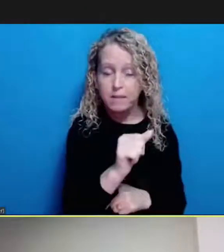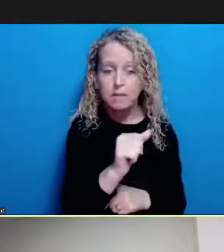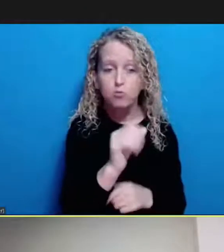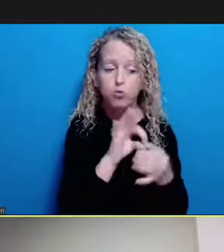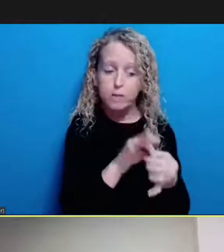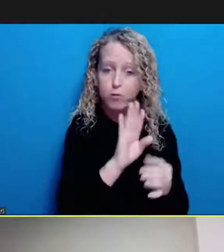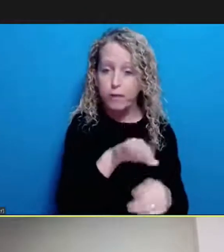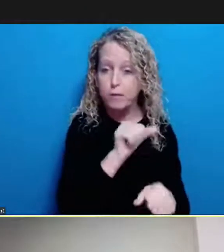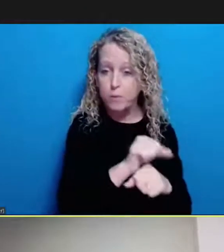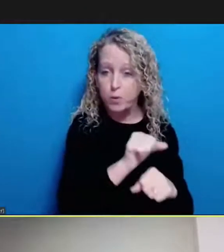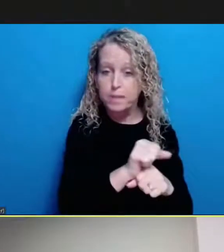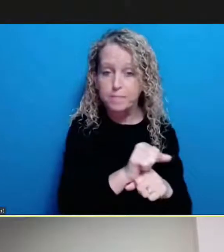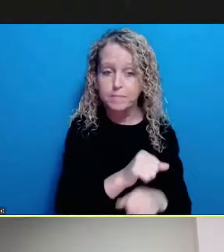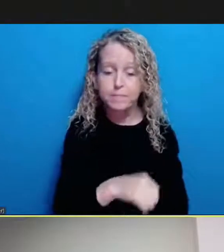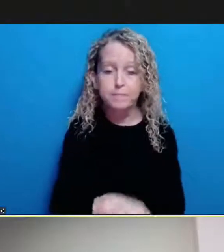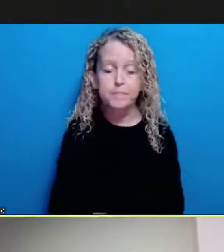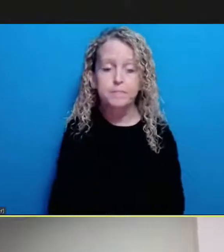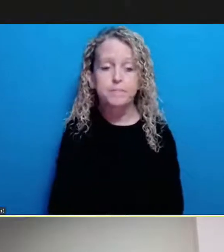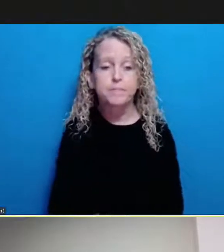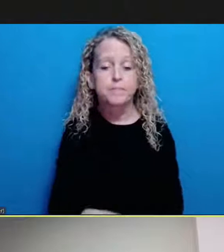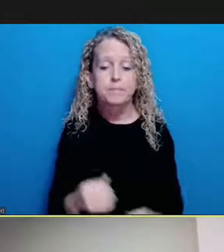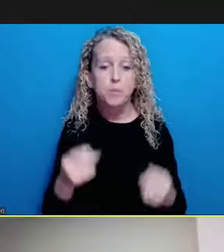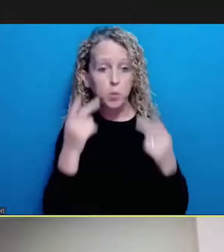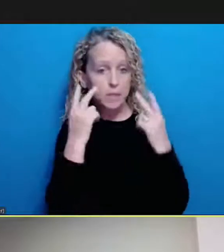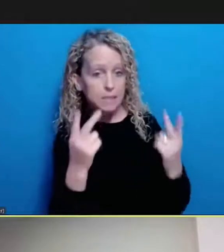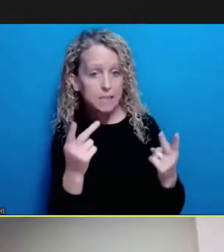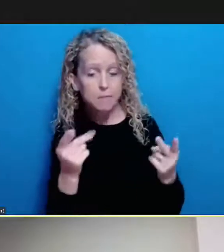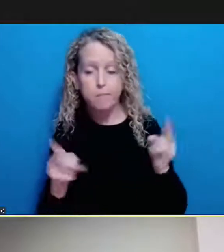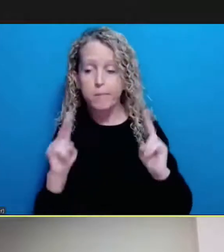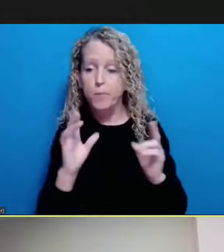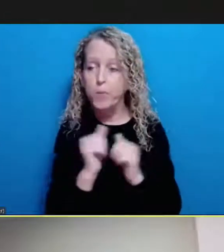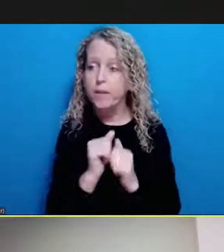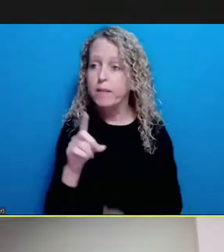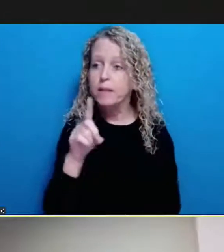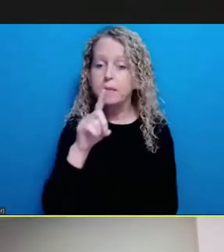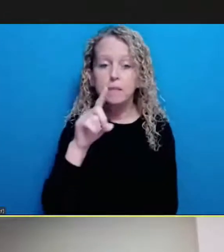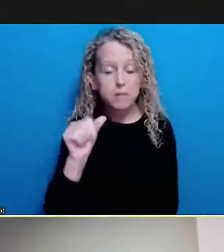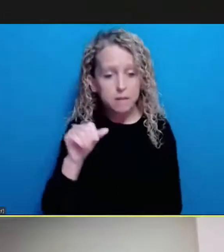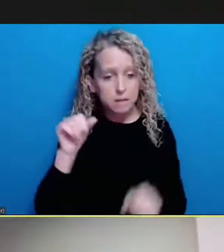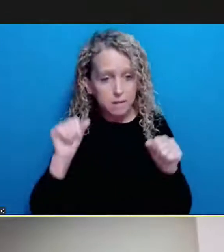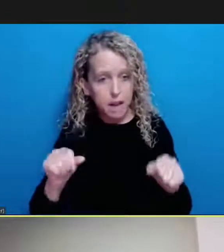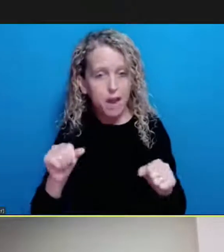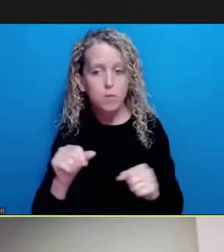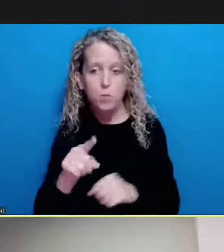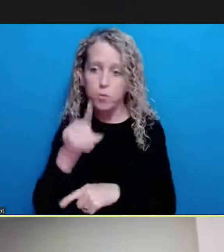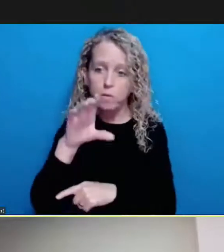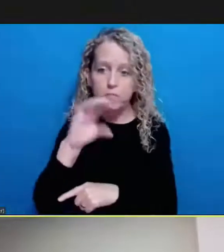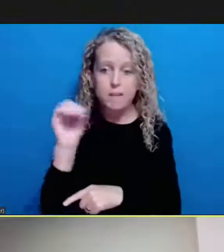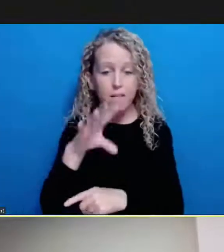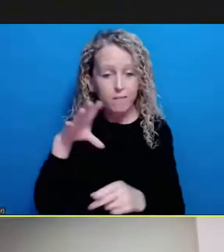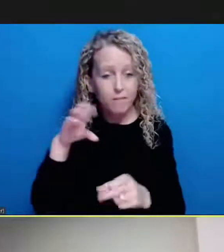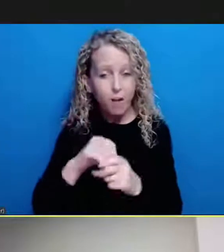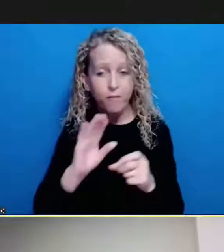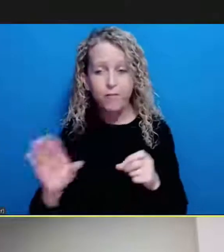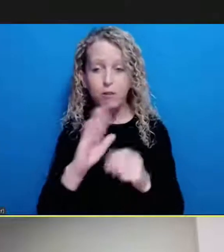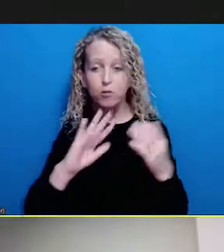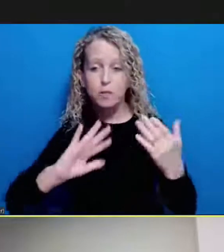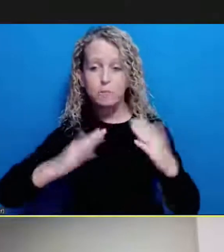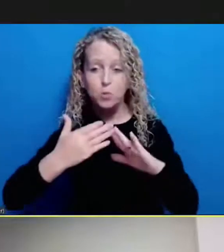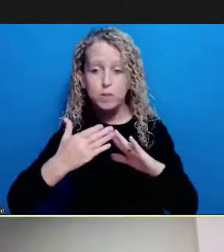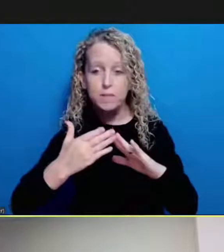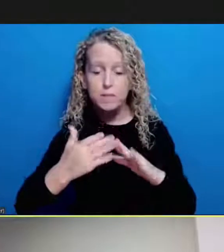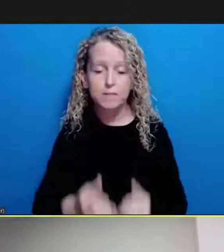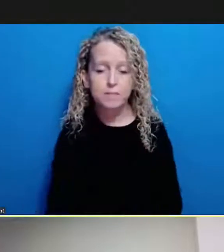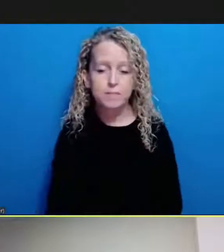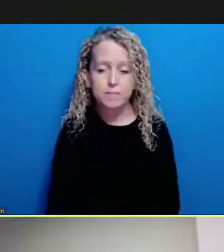That we'll see that persons with disabilities are supported to participate fully in their community. And again, what we're talking about,